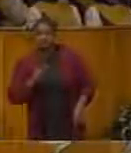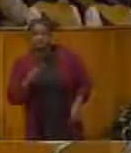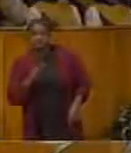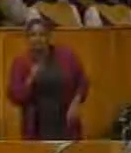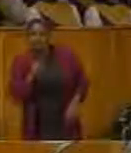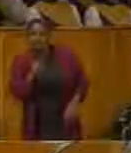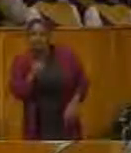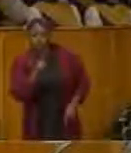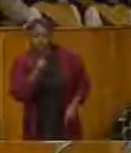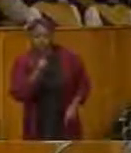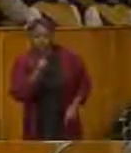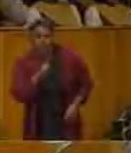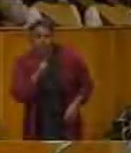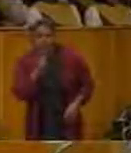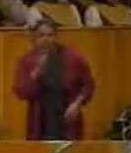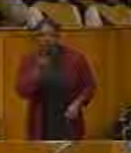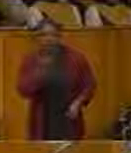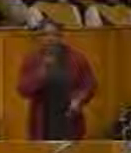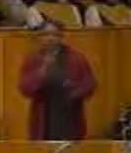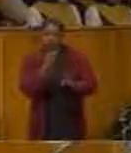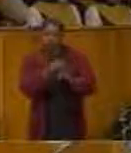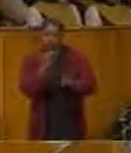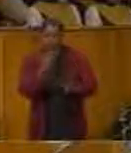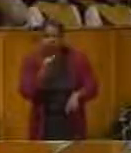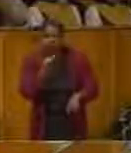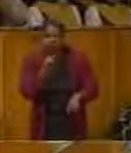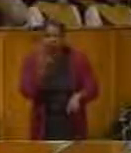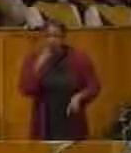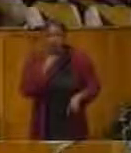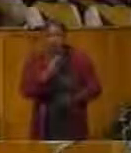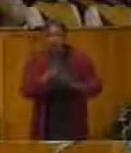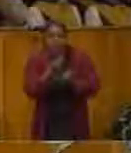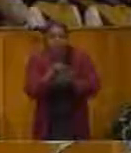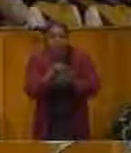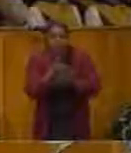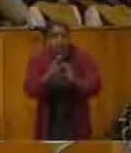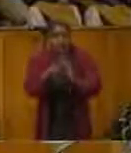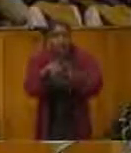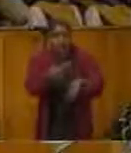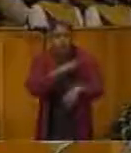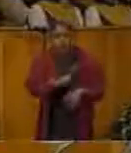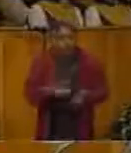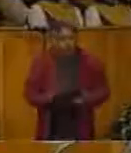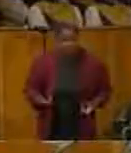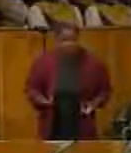bona fide fool for giving your money to the house of the Lord.